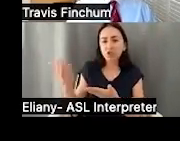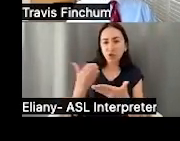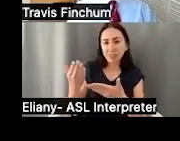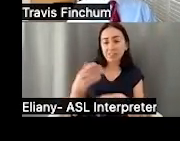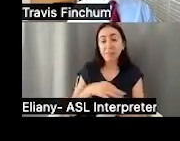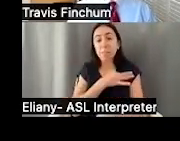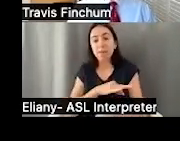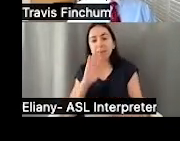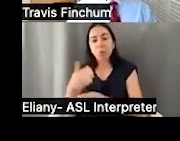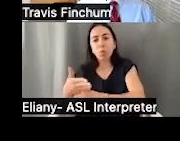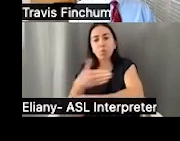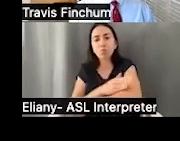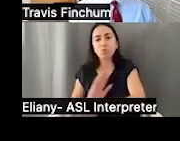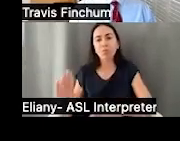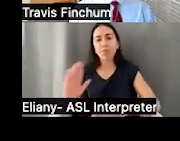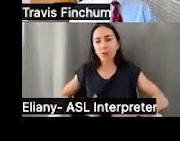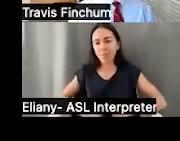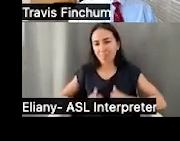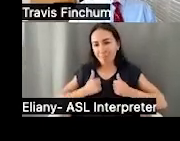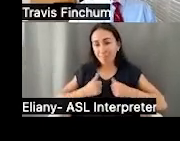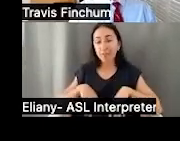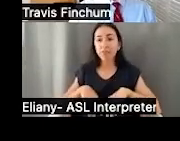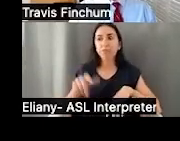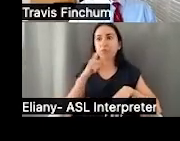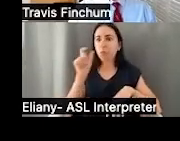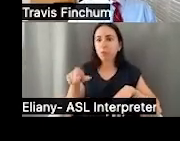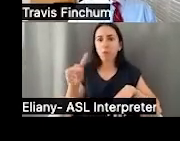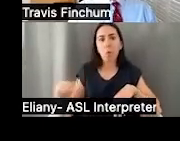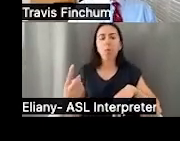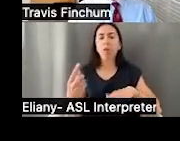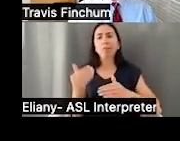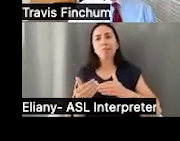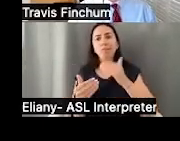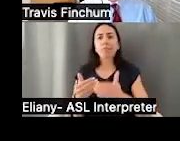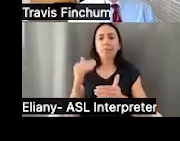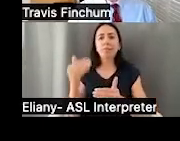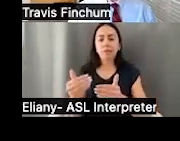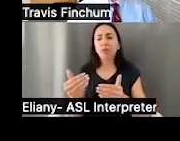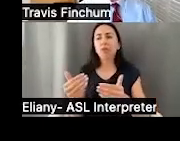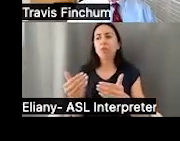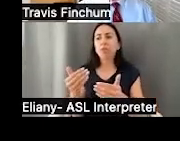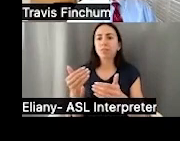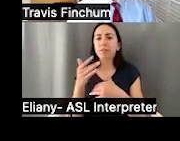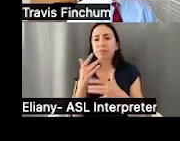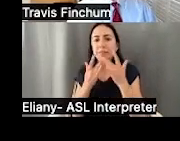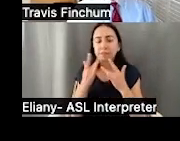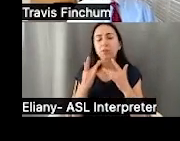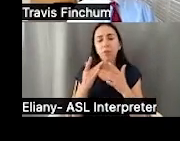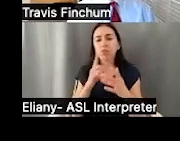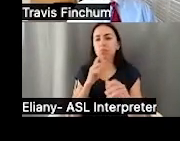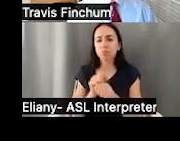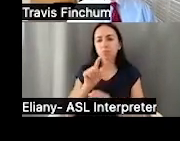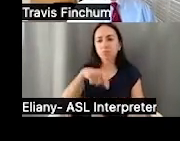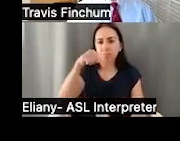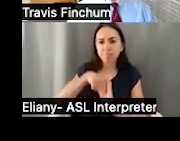enhance their quality of life so that they're not having to just get by on the public benefit program. So now we